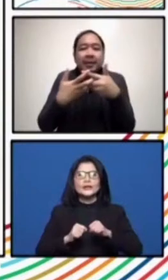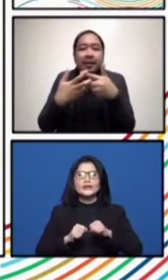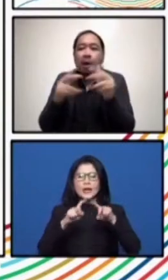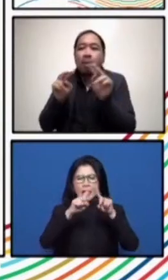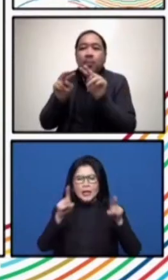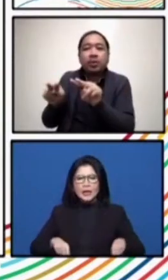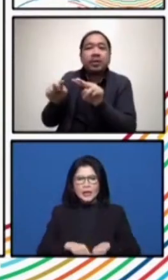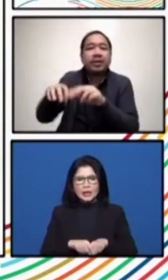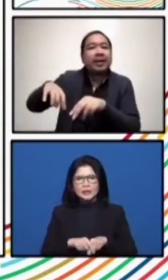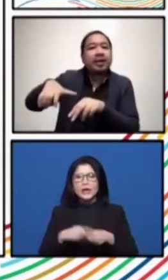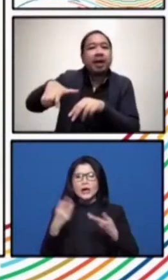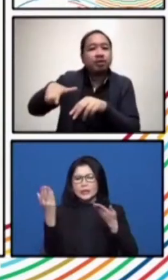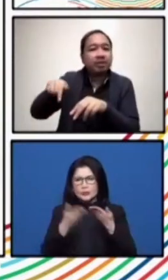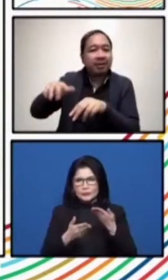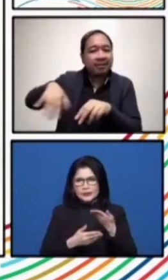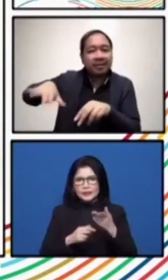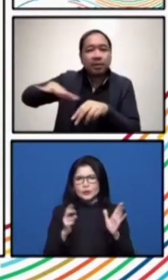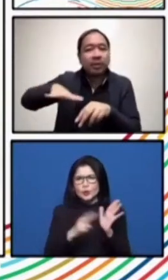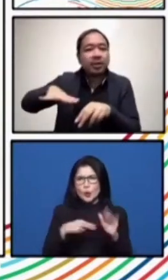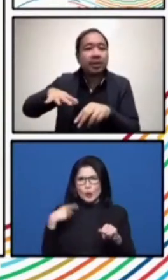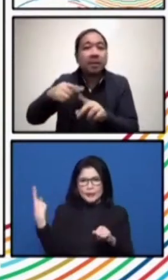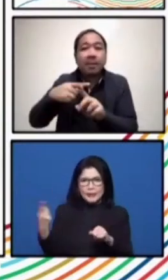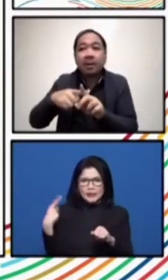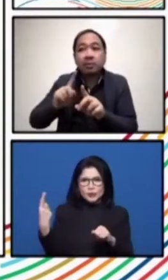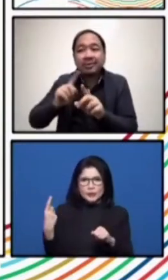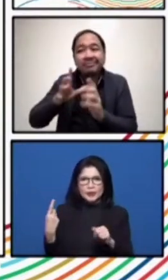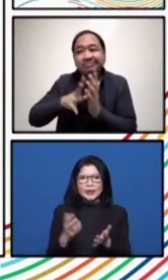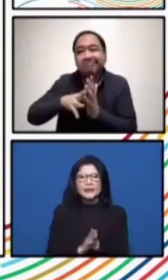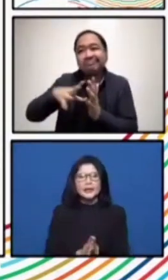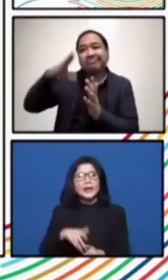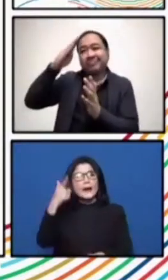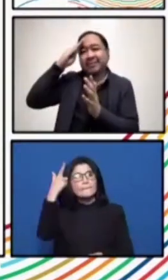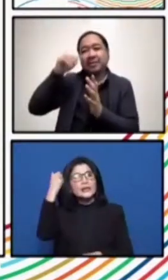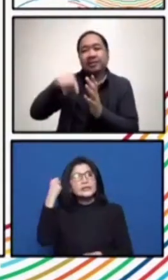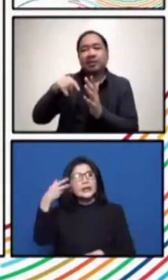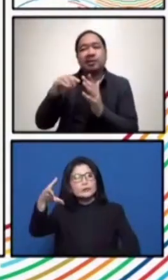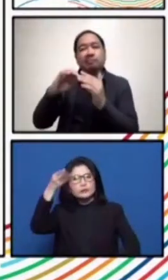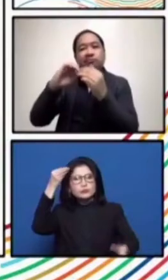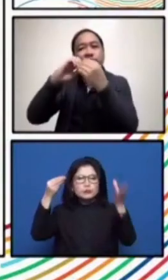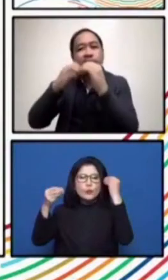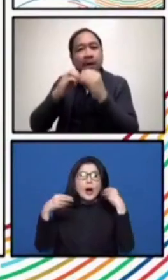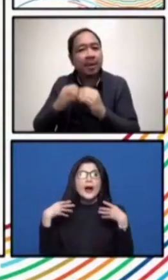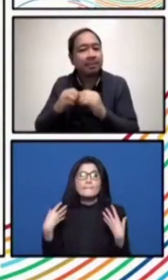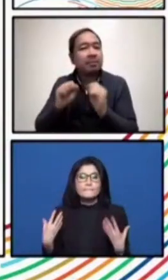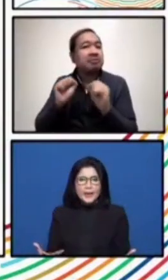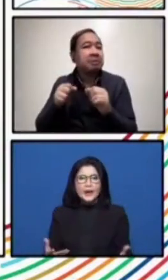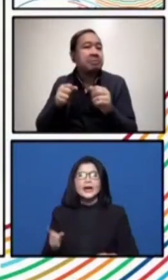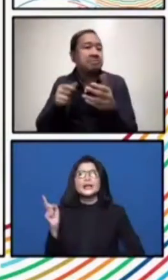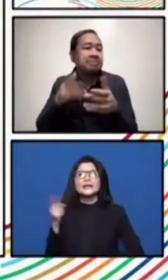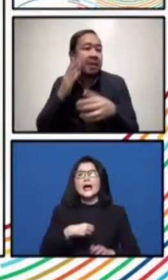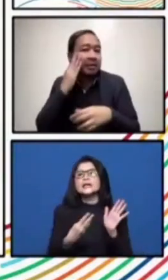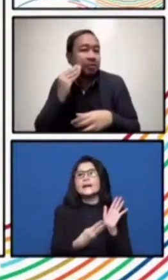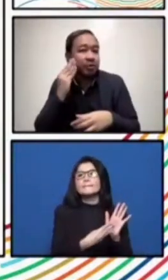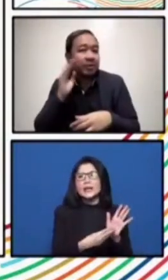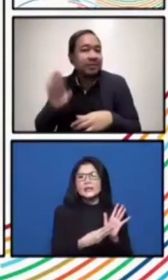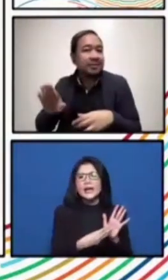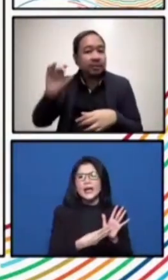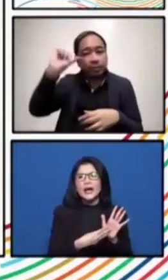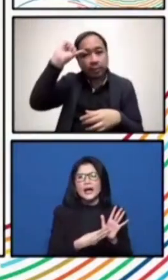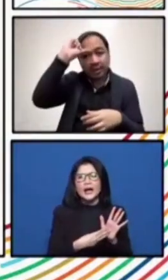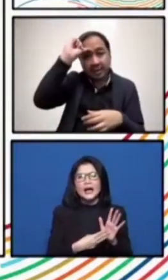and what are the the lessons about those issues that that you can give present to us from the experience of of